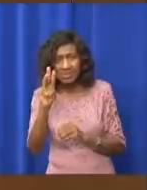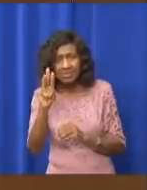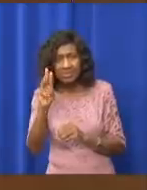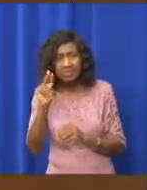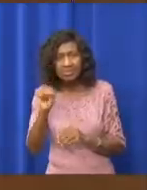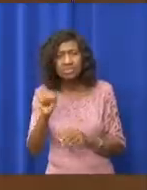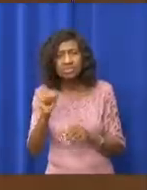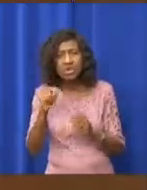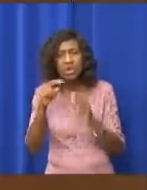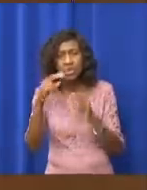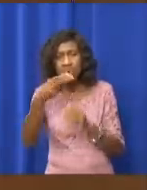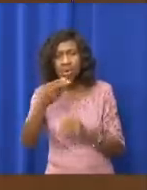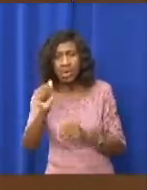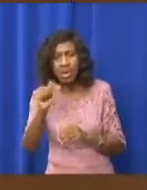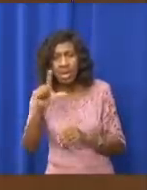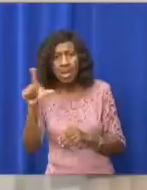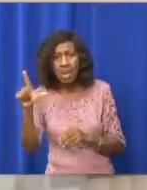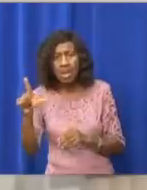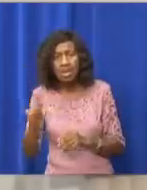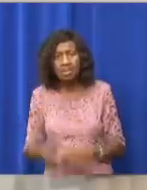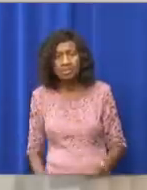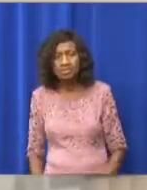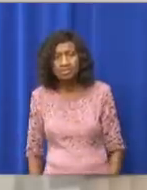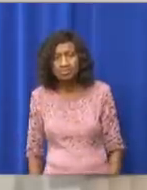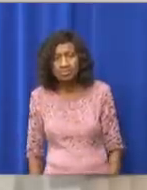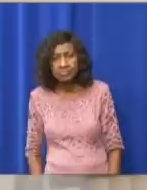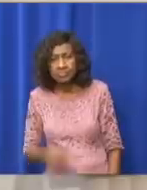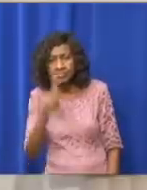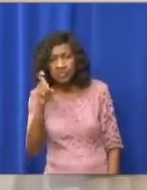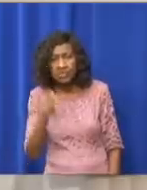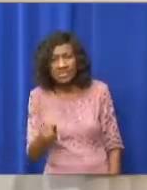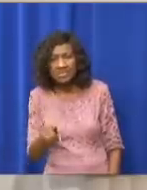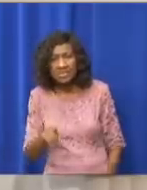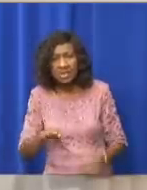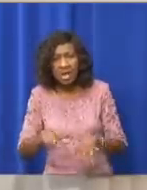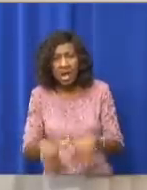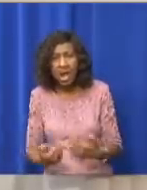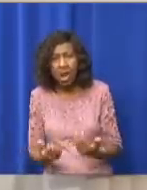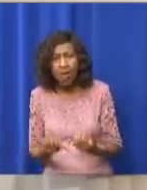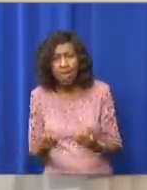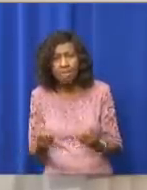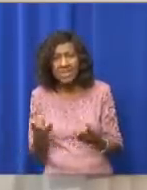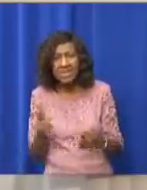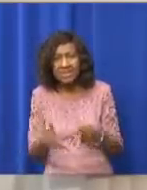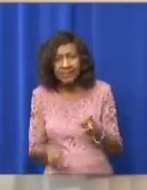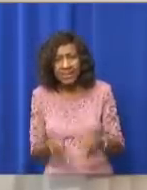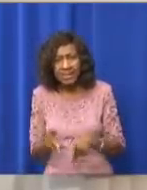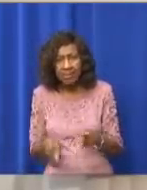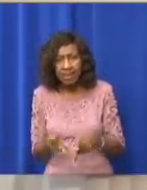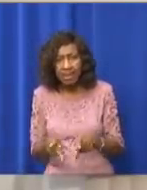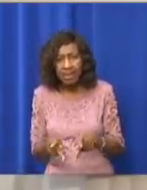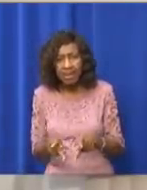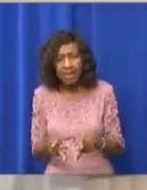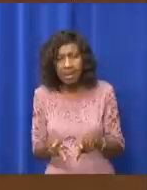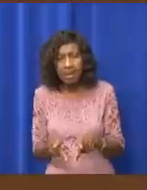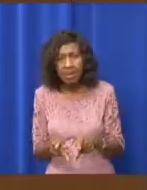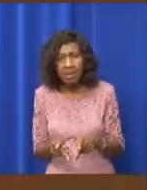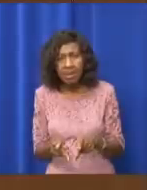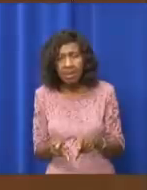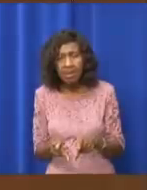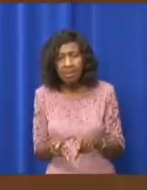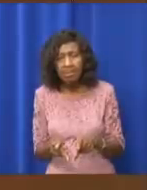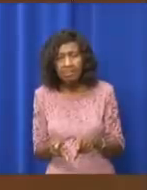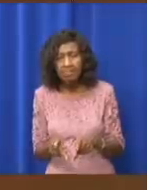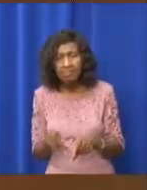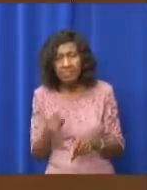in place. Okay, do you have an overall figure for how many cases who we're looking at? So